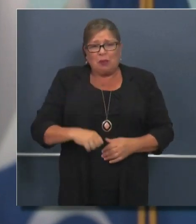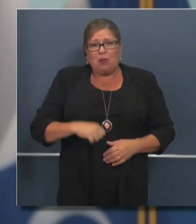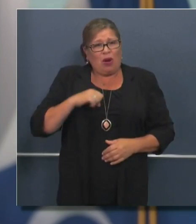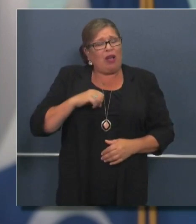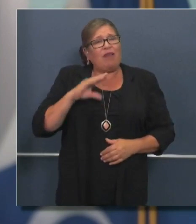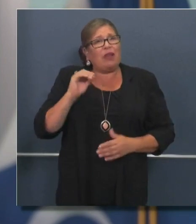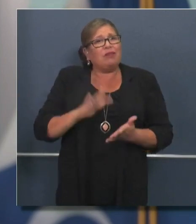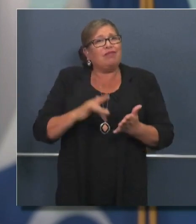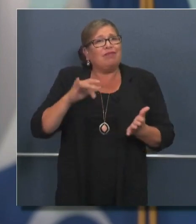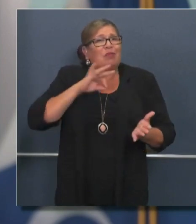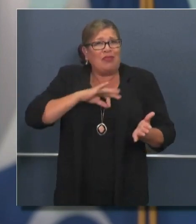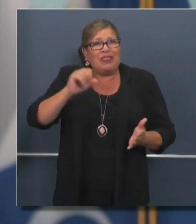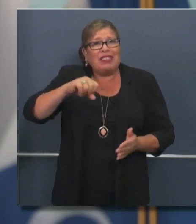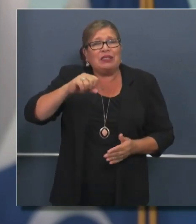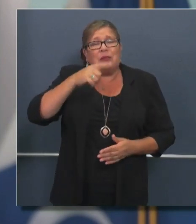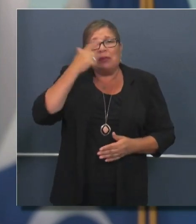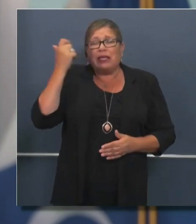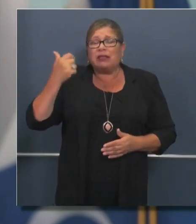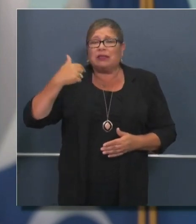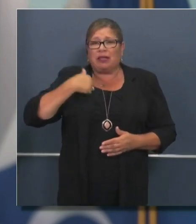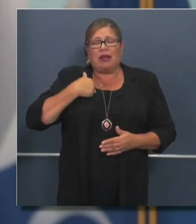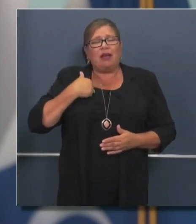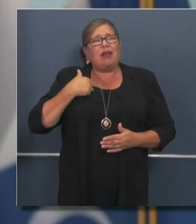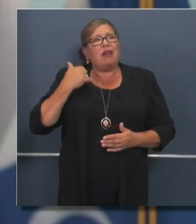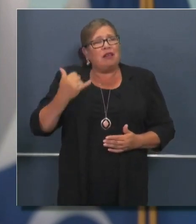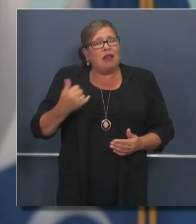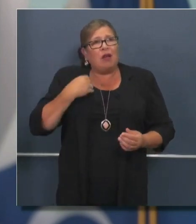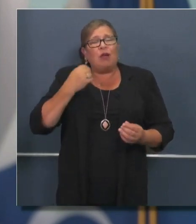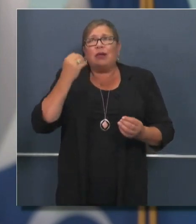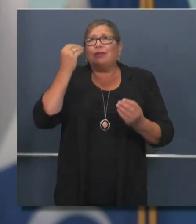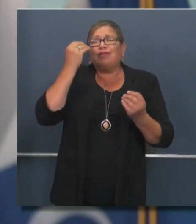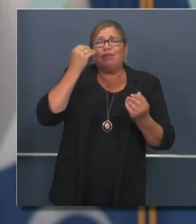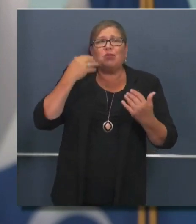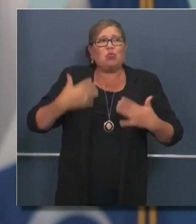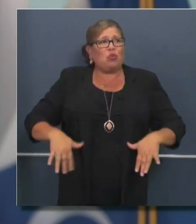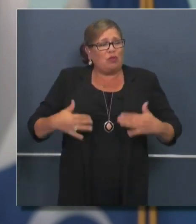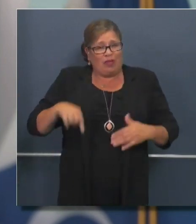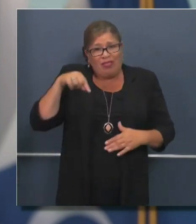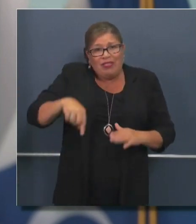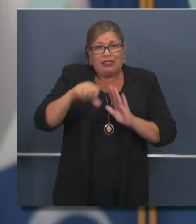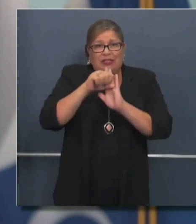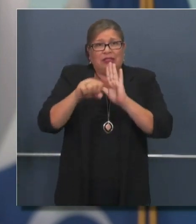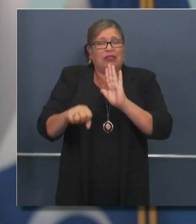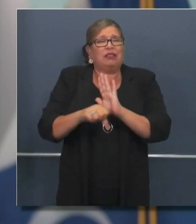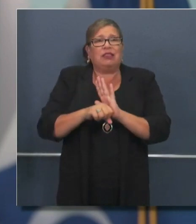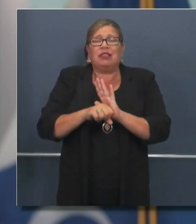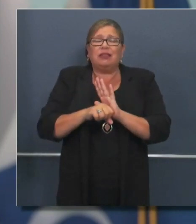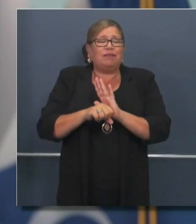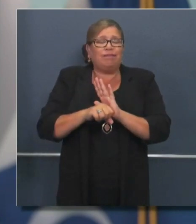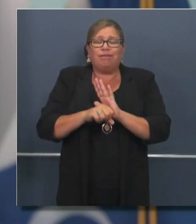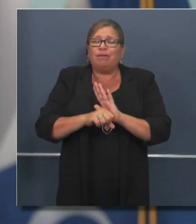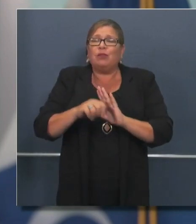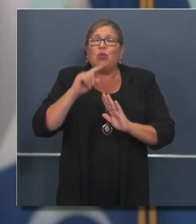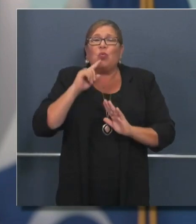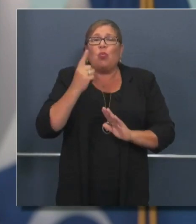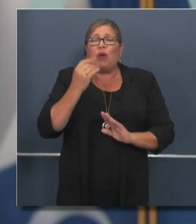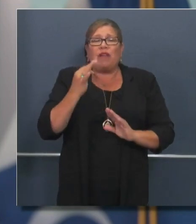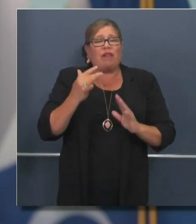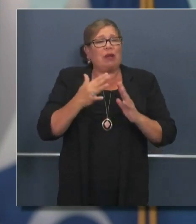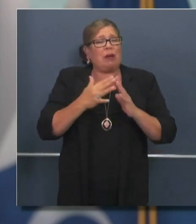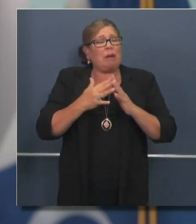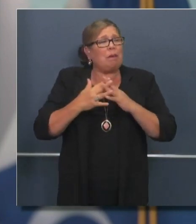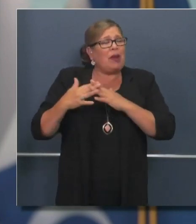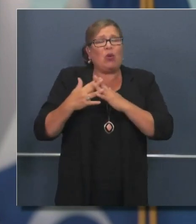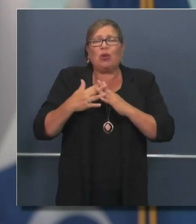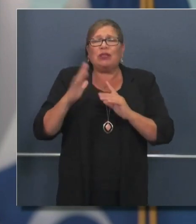because I often reflect on the fact that this state is, in so many respects, America's coming